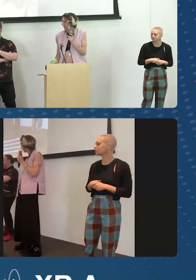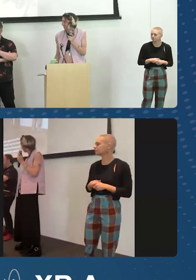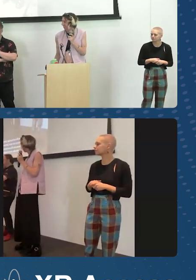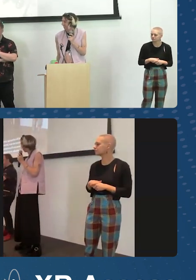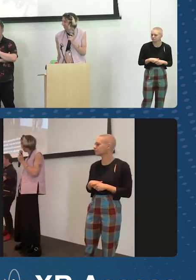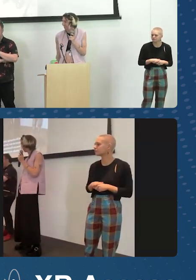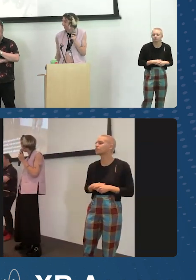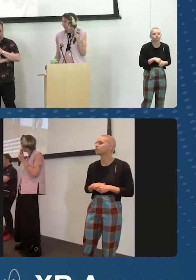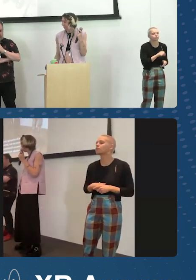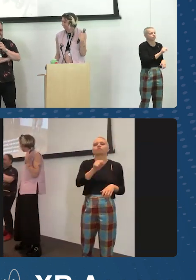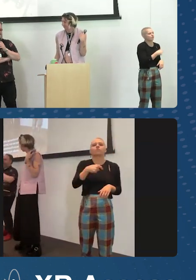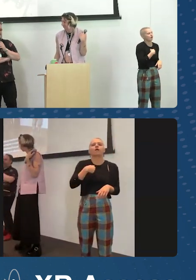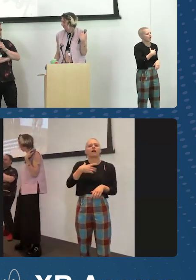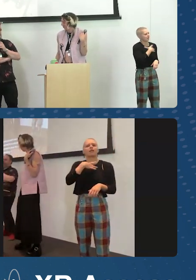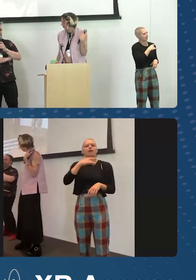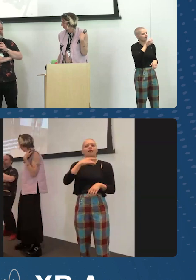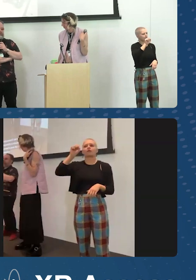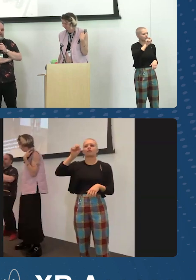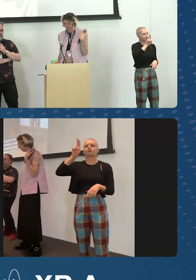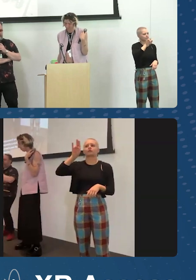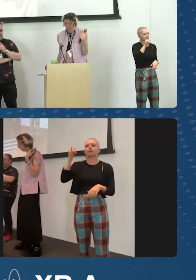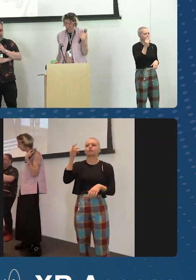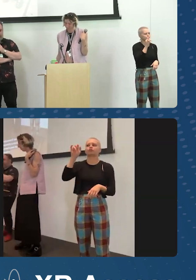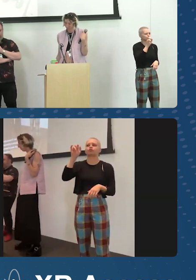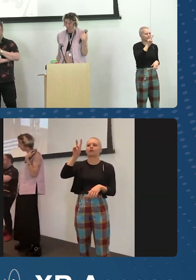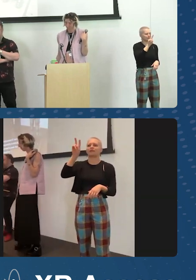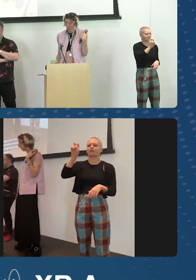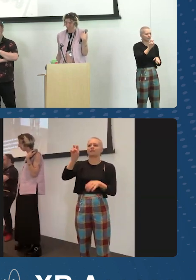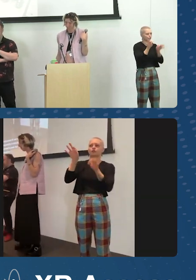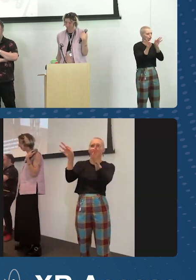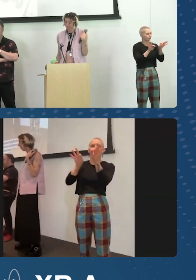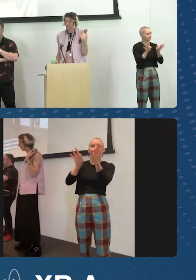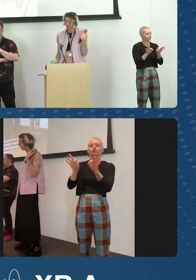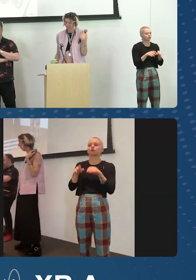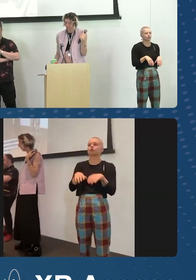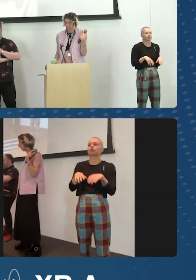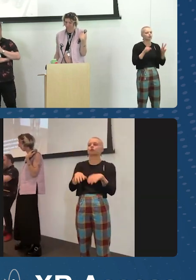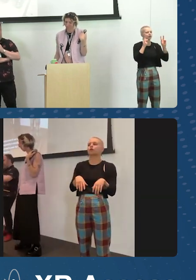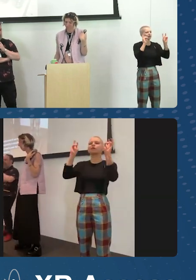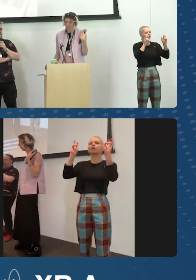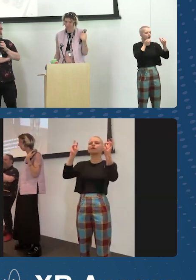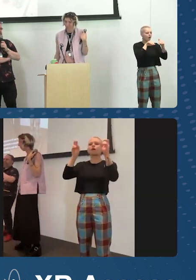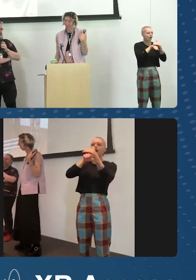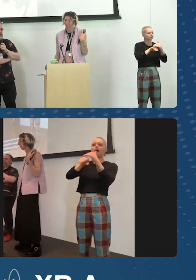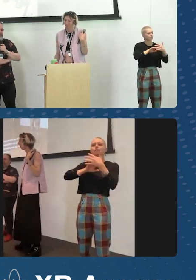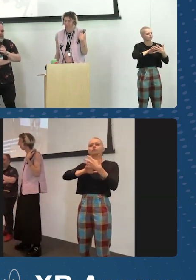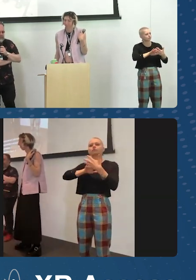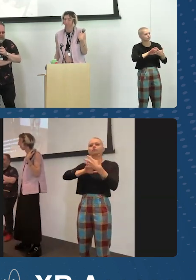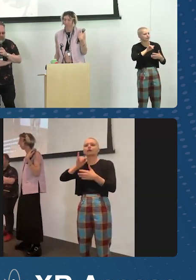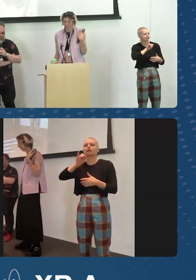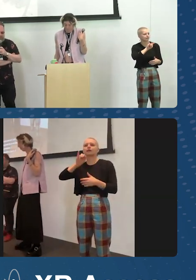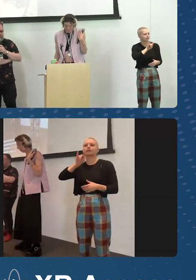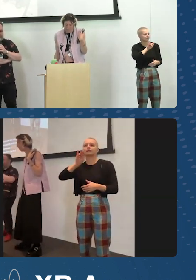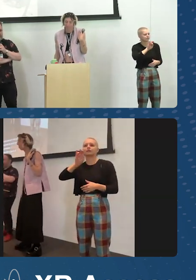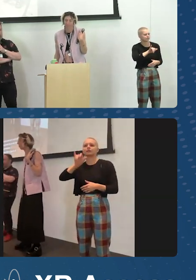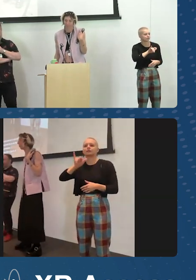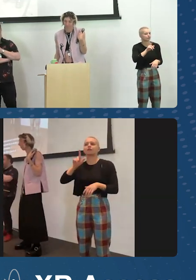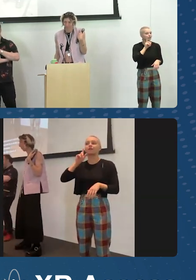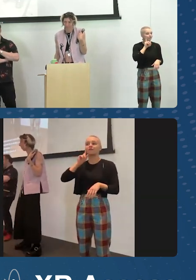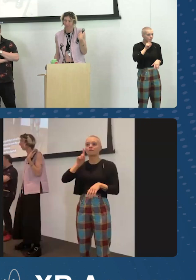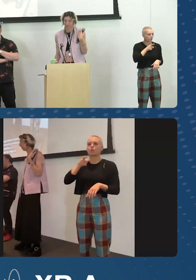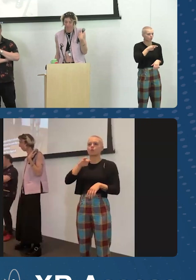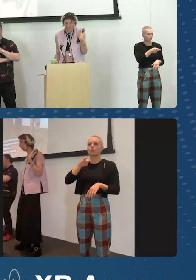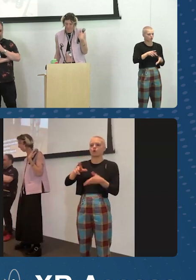love subjective description and this sort of like access intimacy and things for a community. Like, you know, it's like, who's